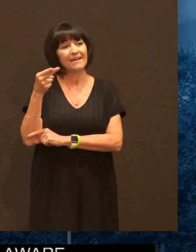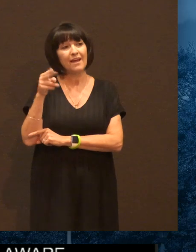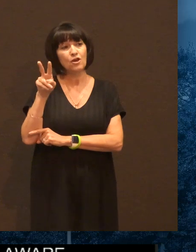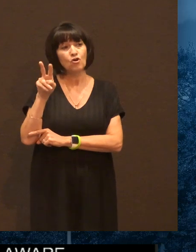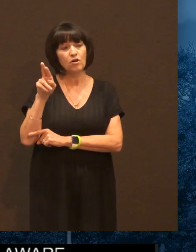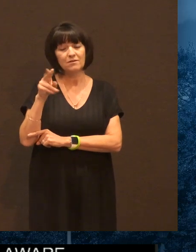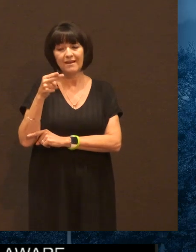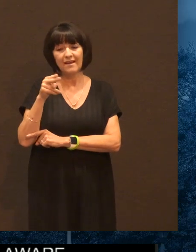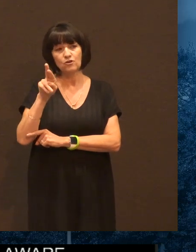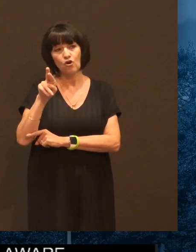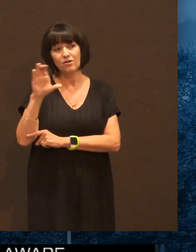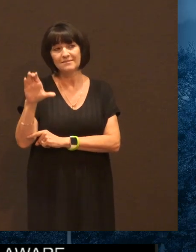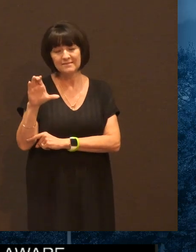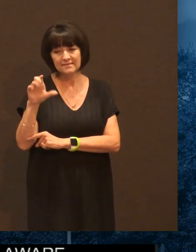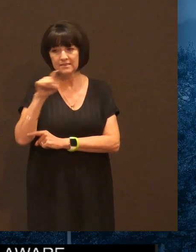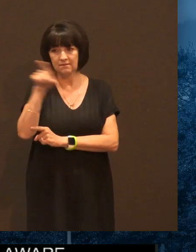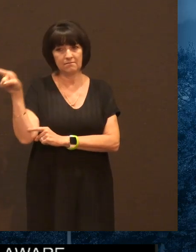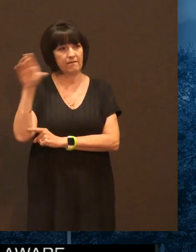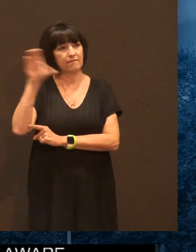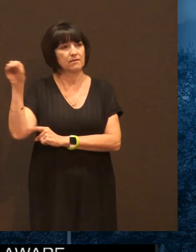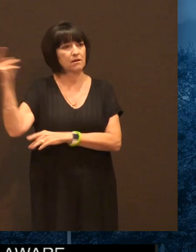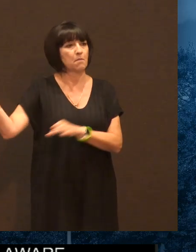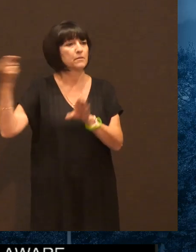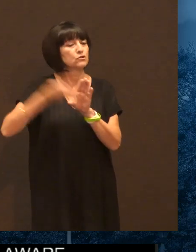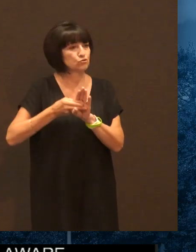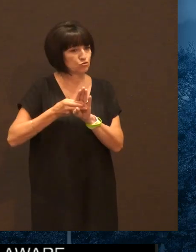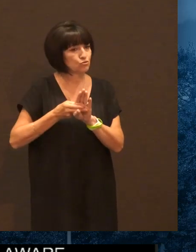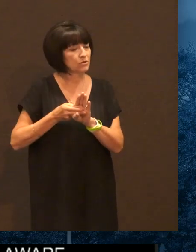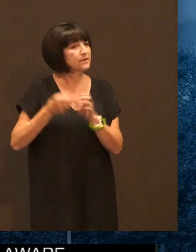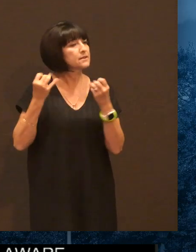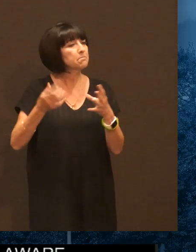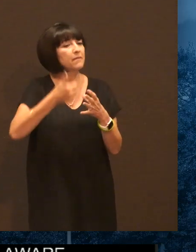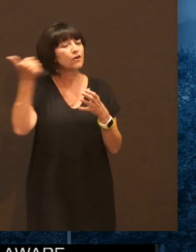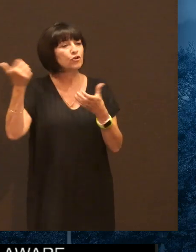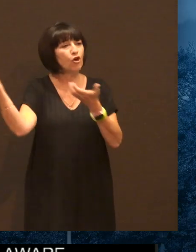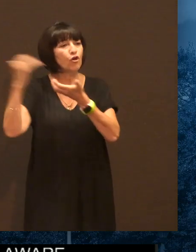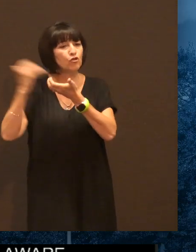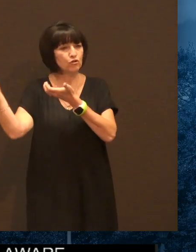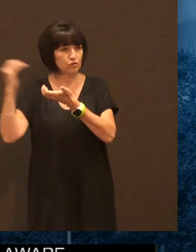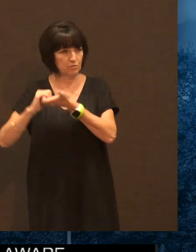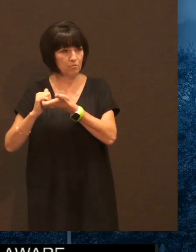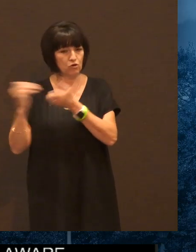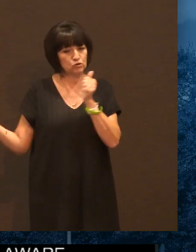really proud of how so many partners have come together and stood this up, and we do have